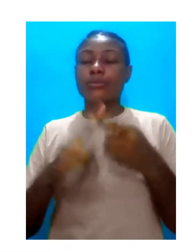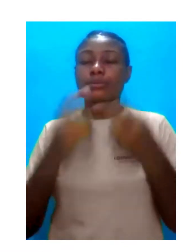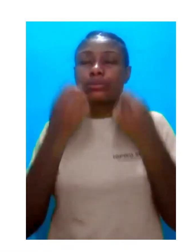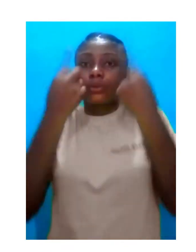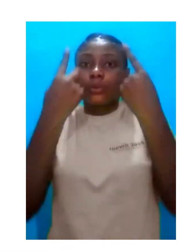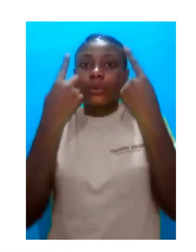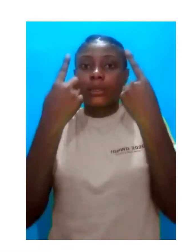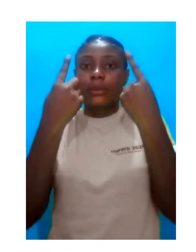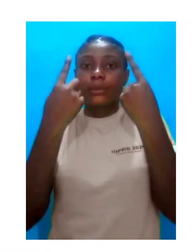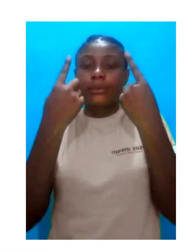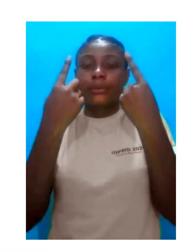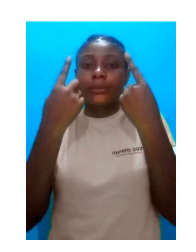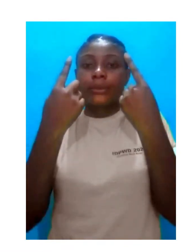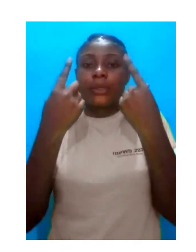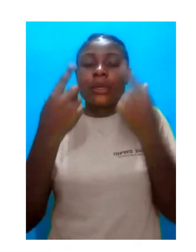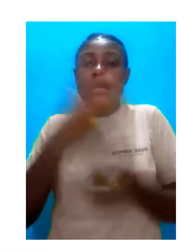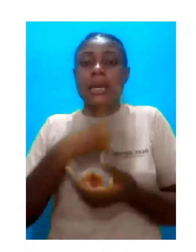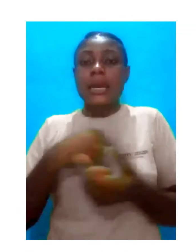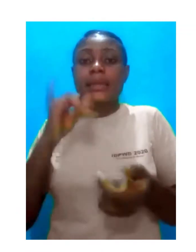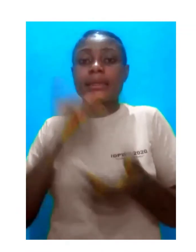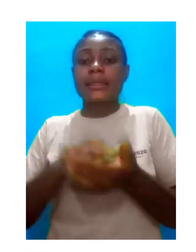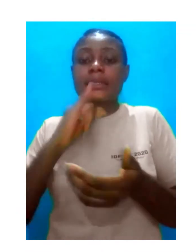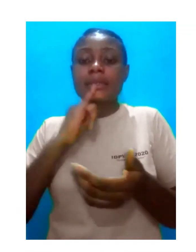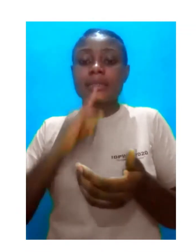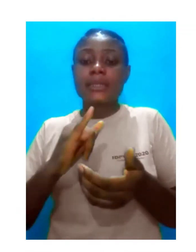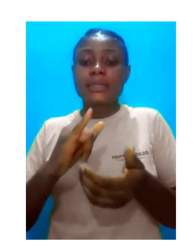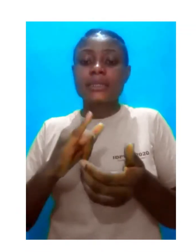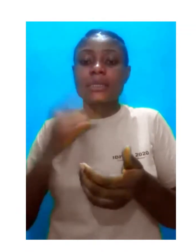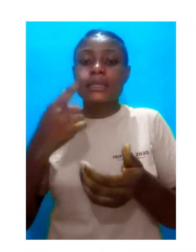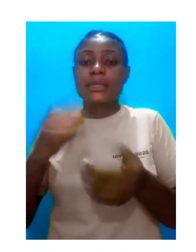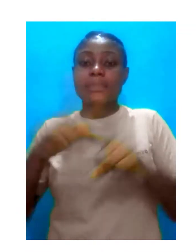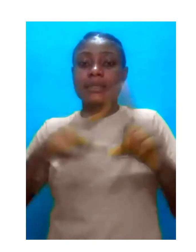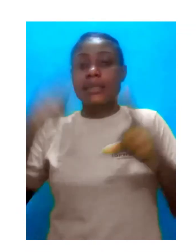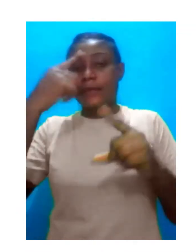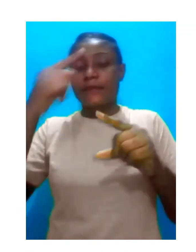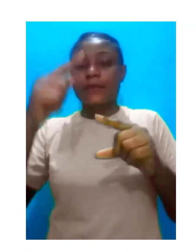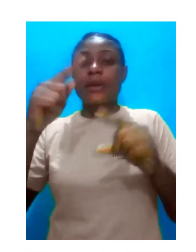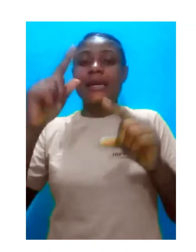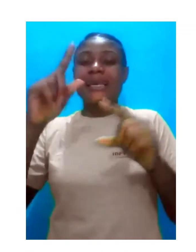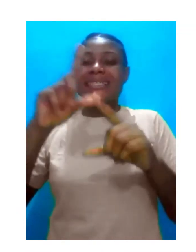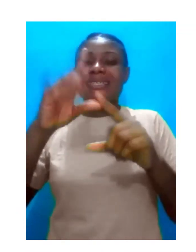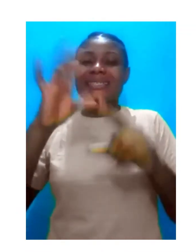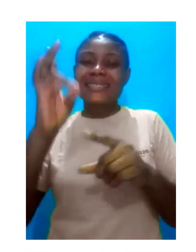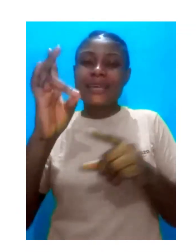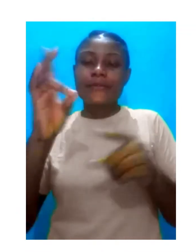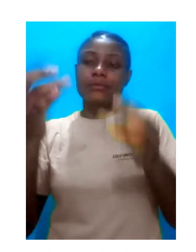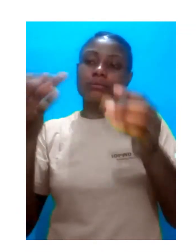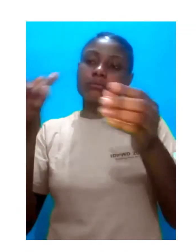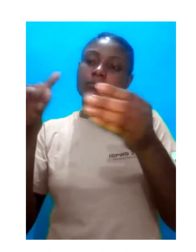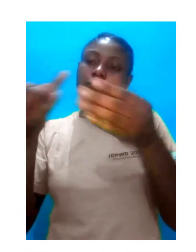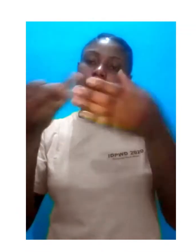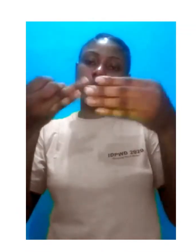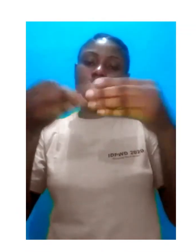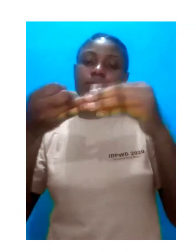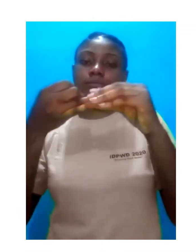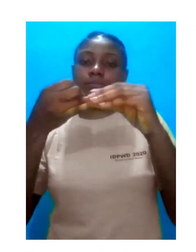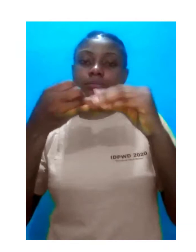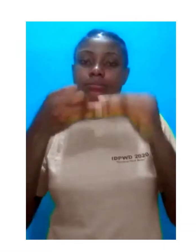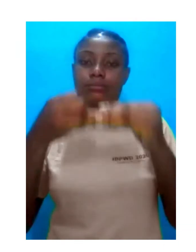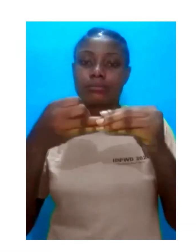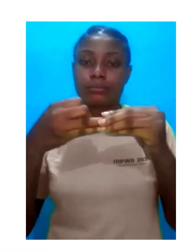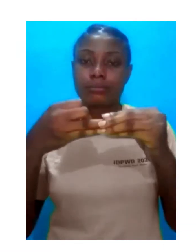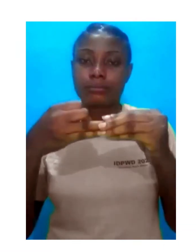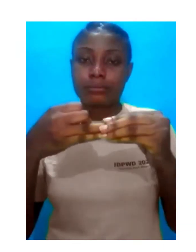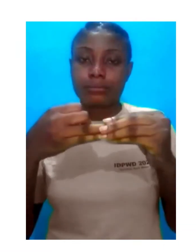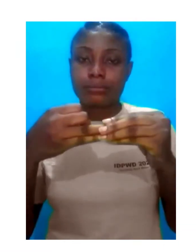she was not able to recover consciousness. And this is a sign for 7, which of course is made